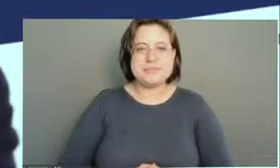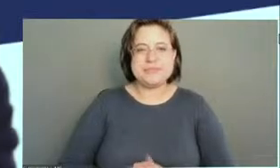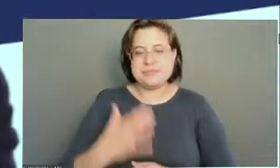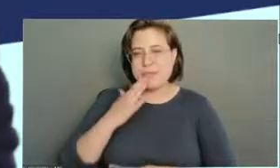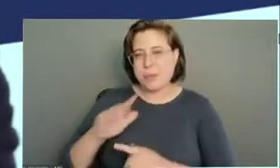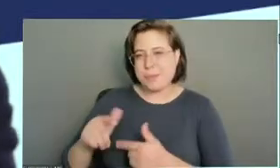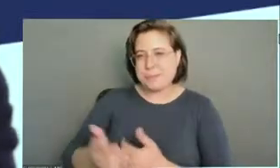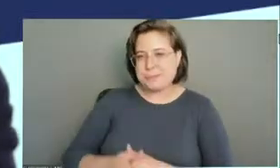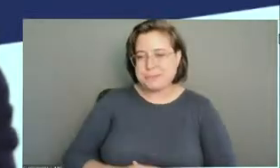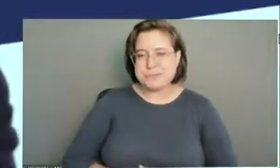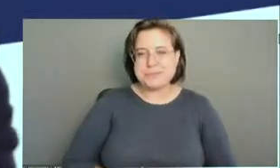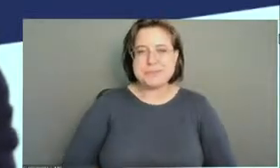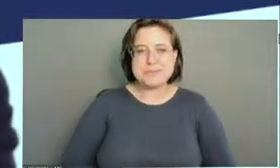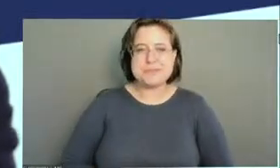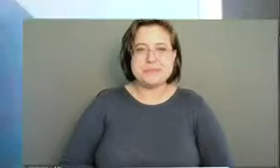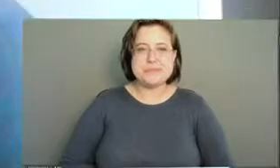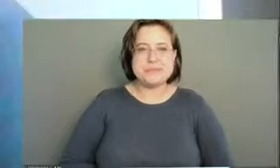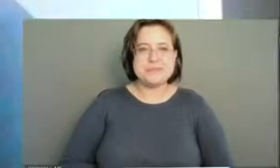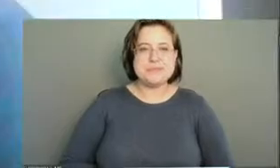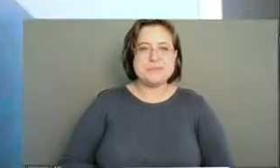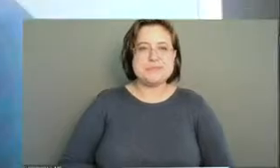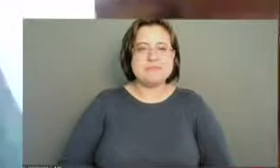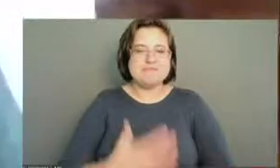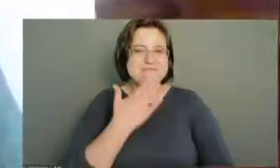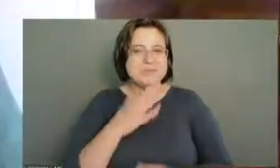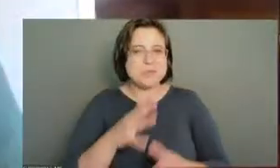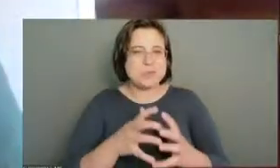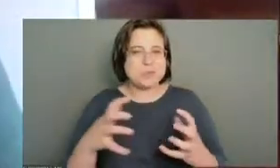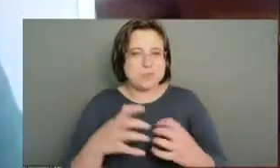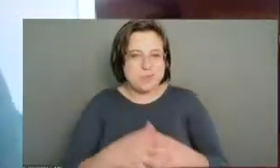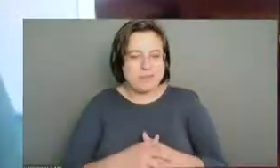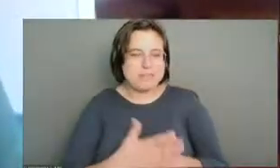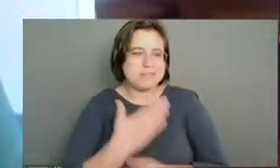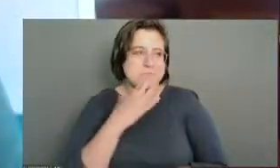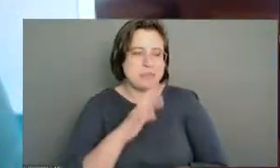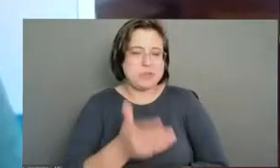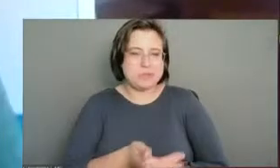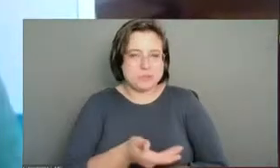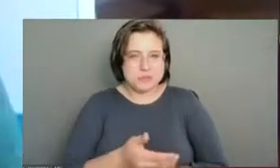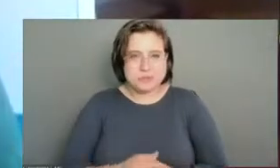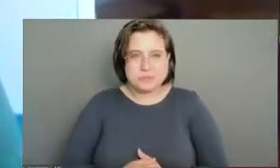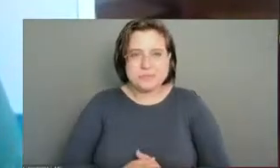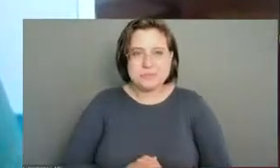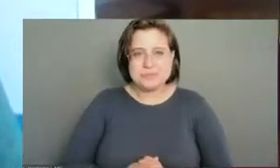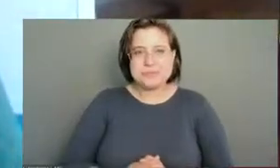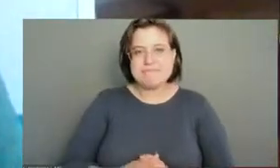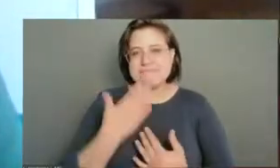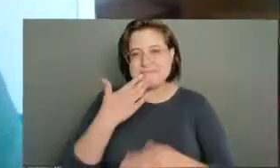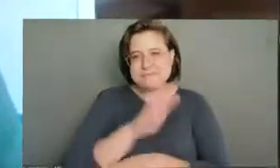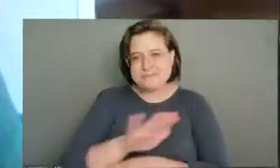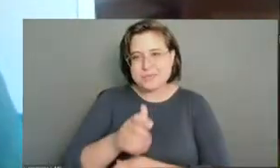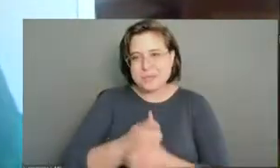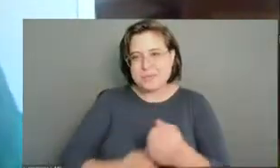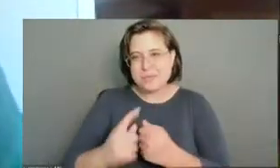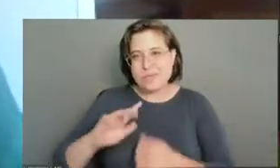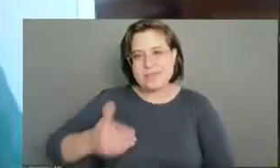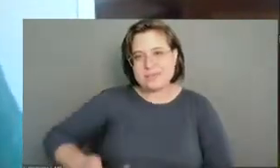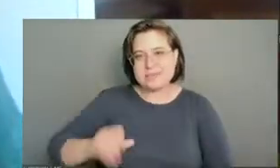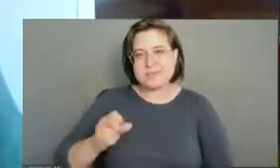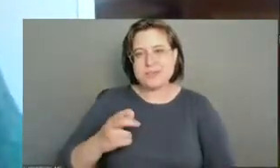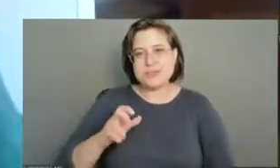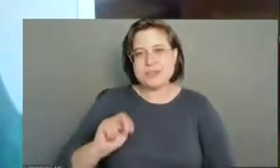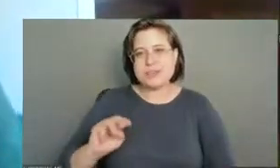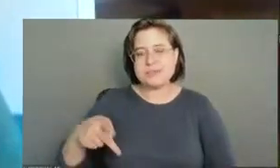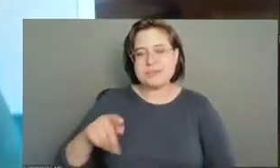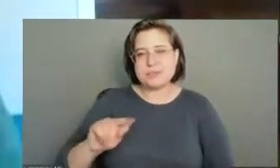yours. Thank you so much, and thanks for that introduction. Good afternoon, everyone. My name is Shannon Pazur. I